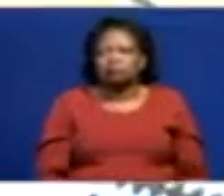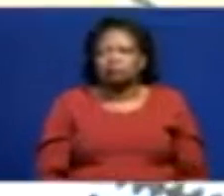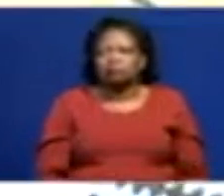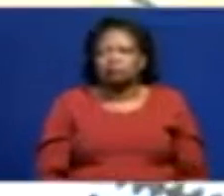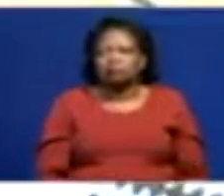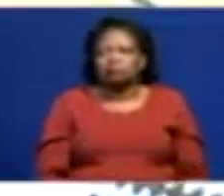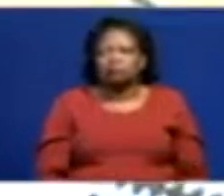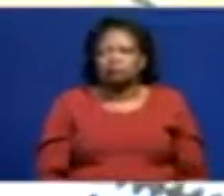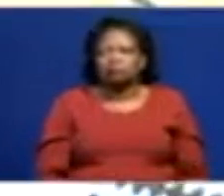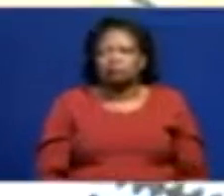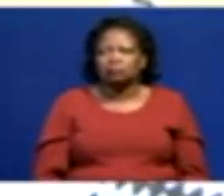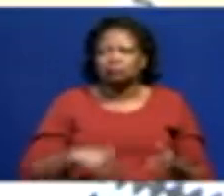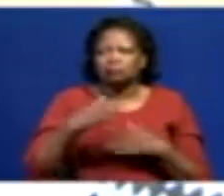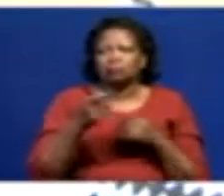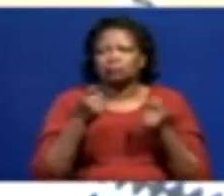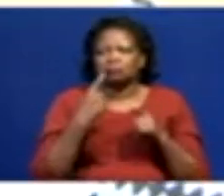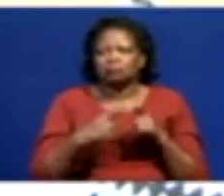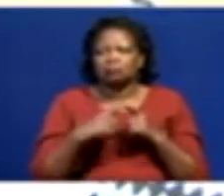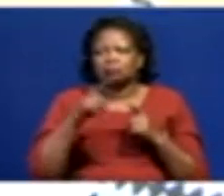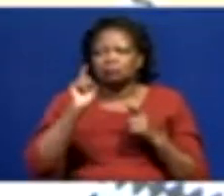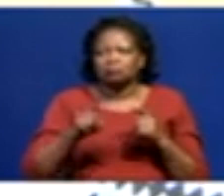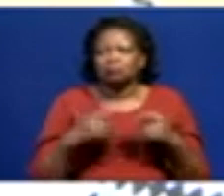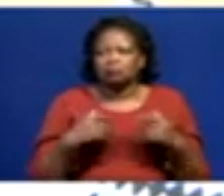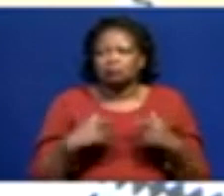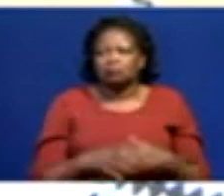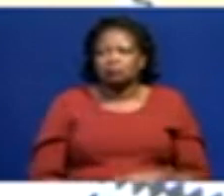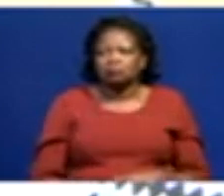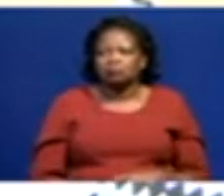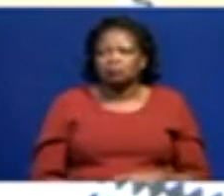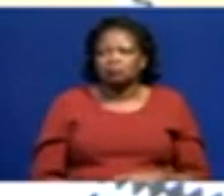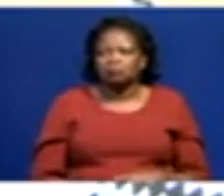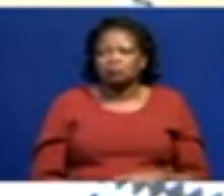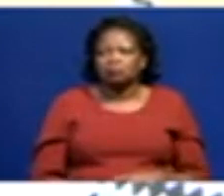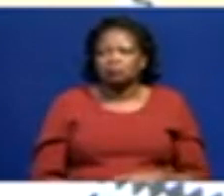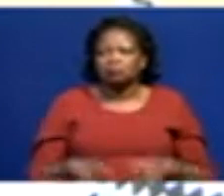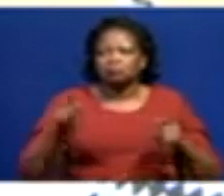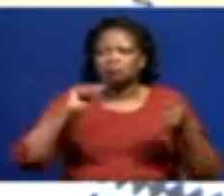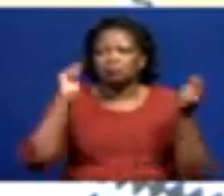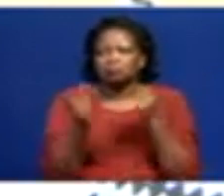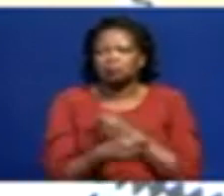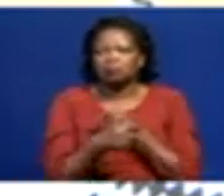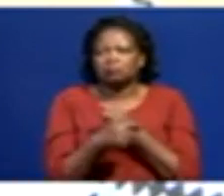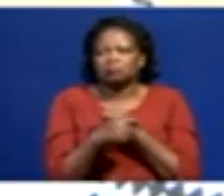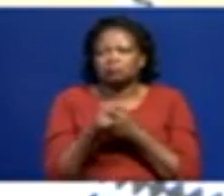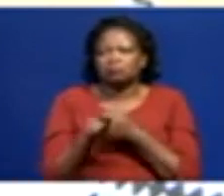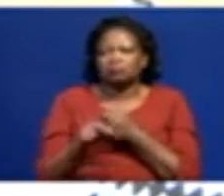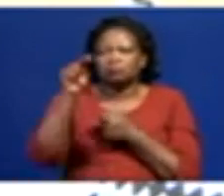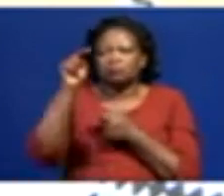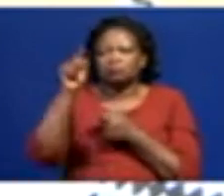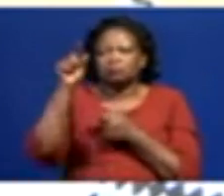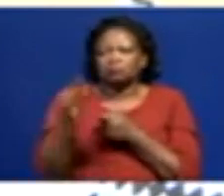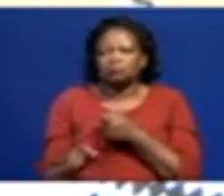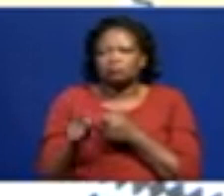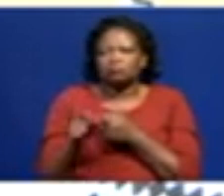In the next few years, we shall have a transformed northern region of